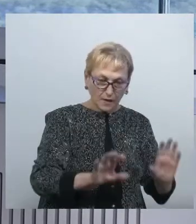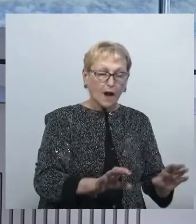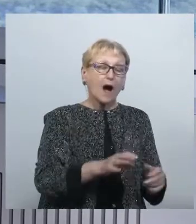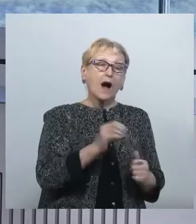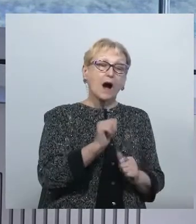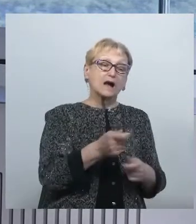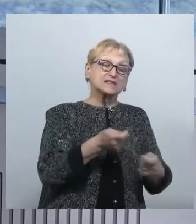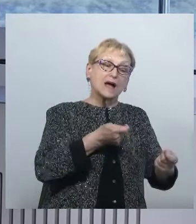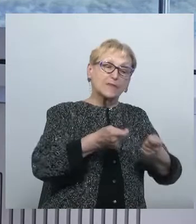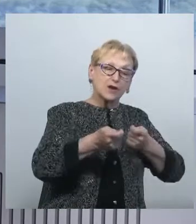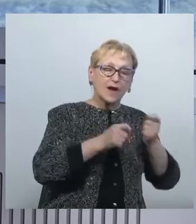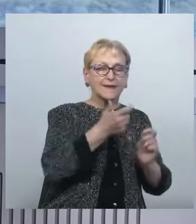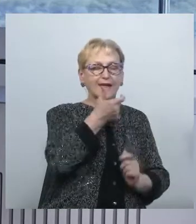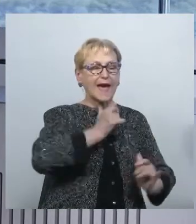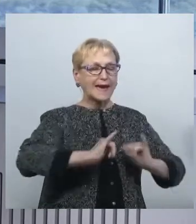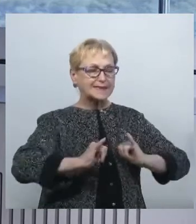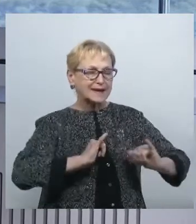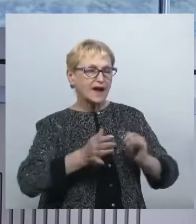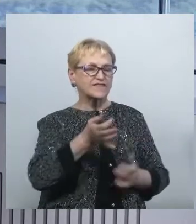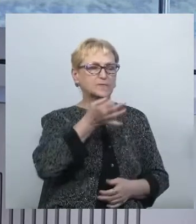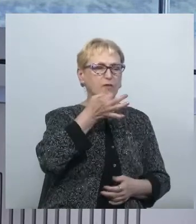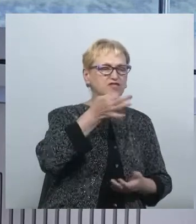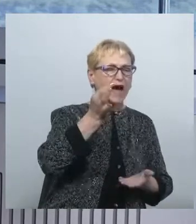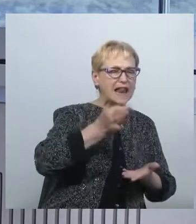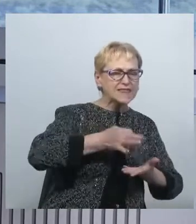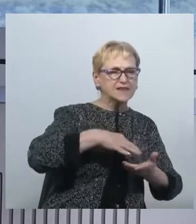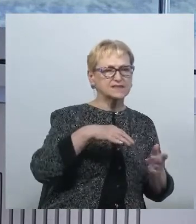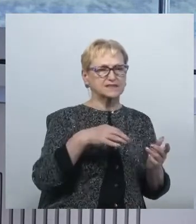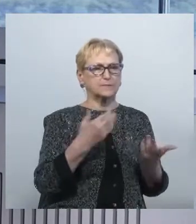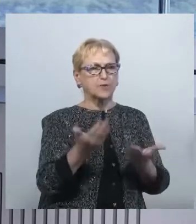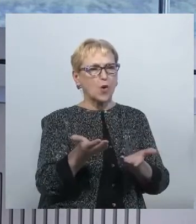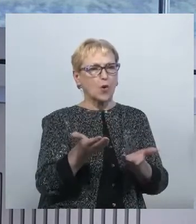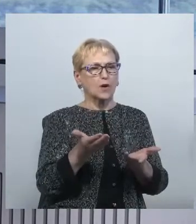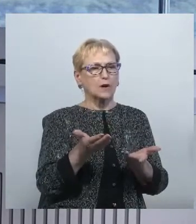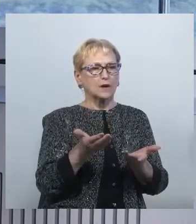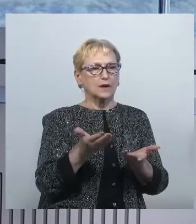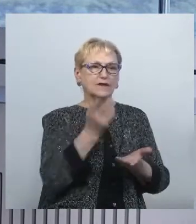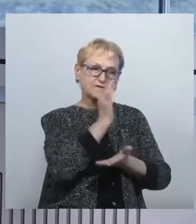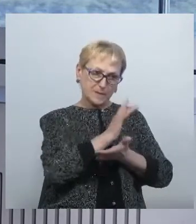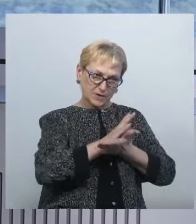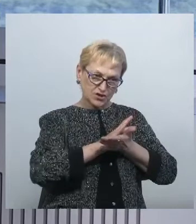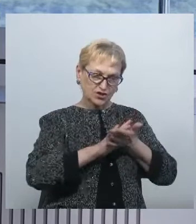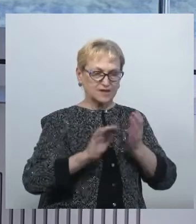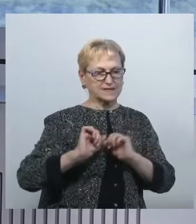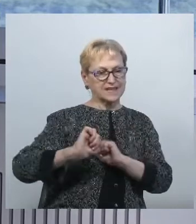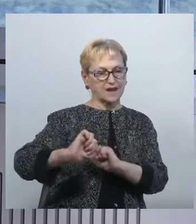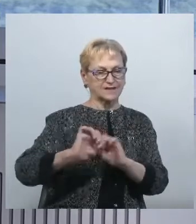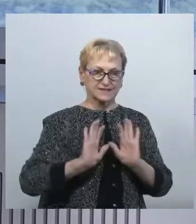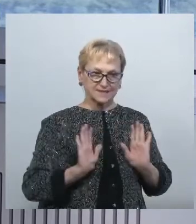self-regulation is about the ethics, about journalist standards, about responsibility of the media, not